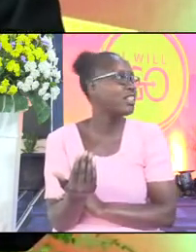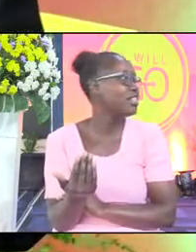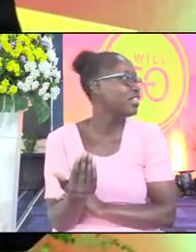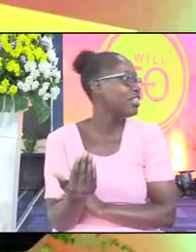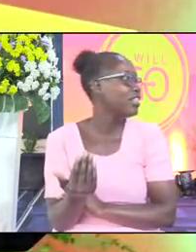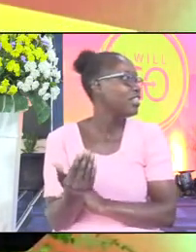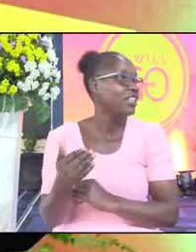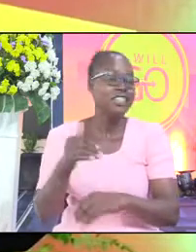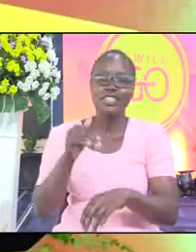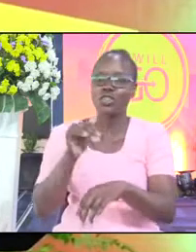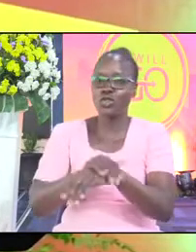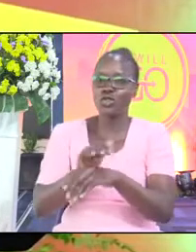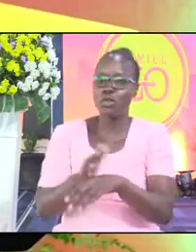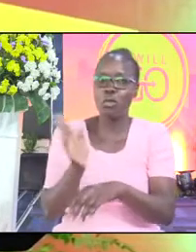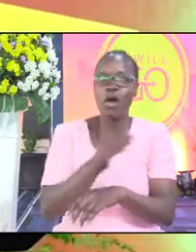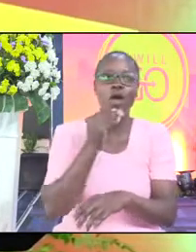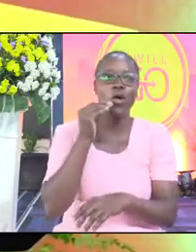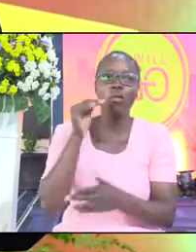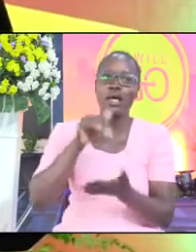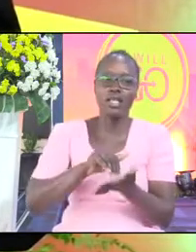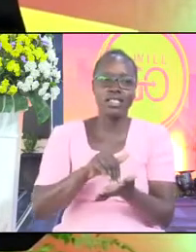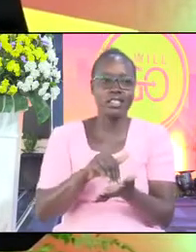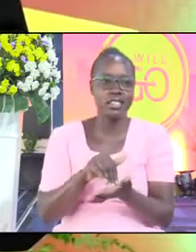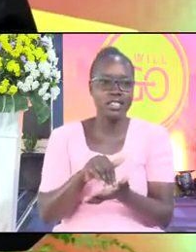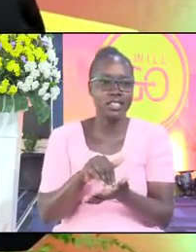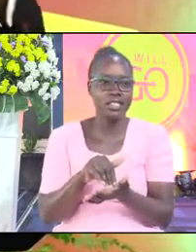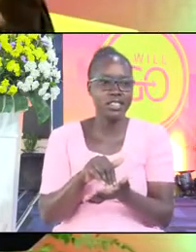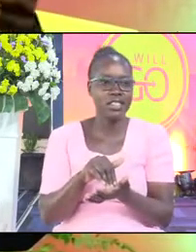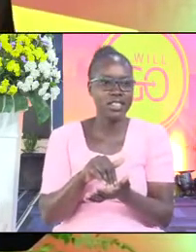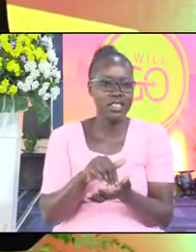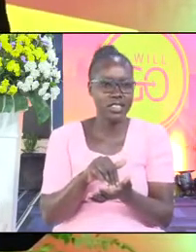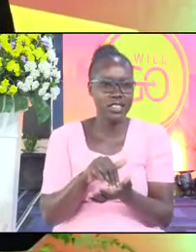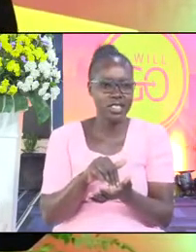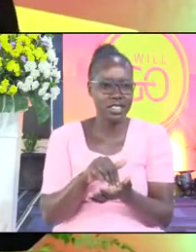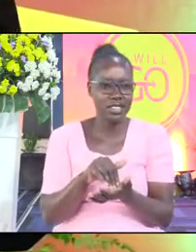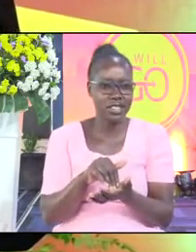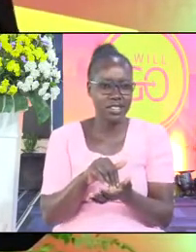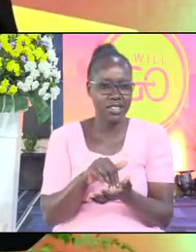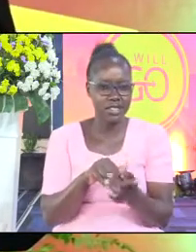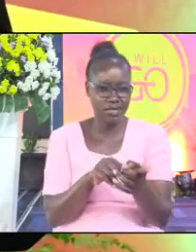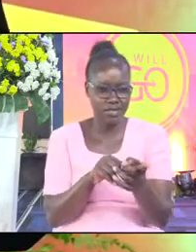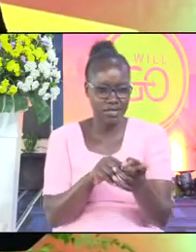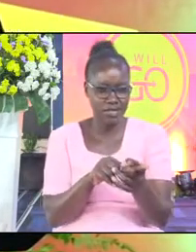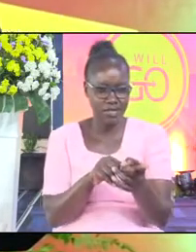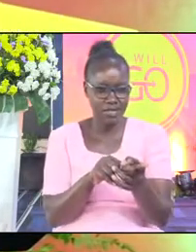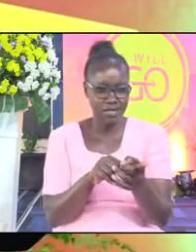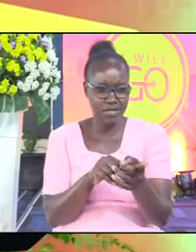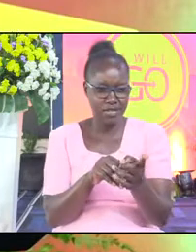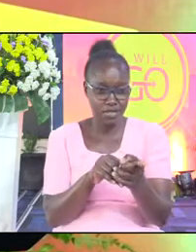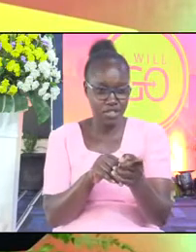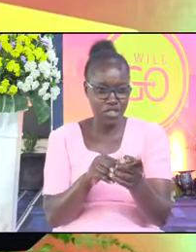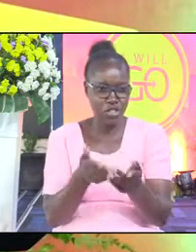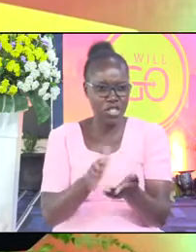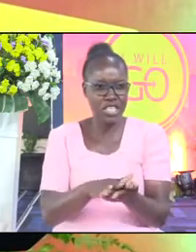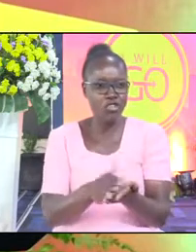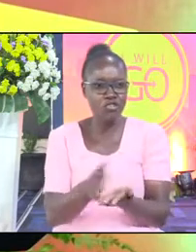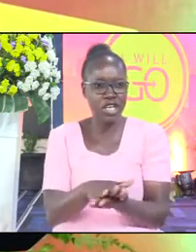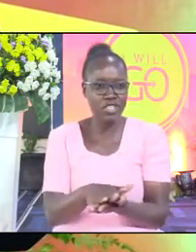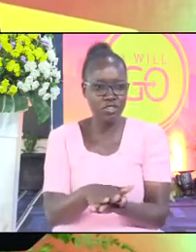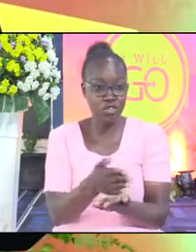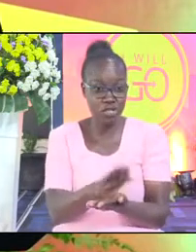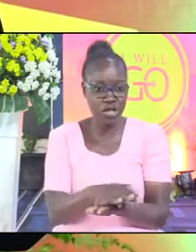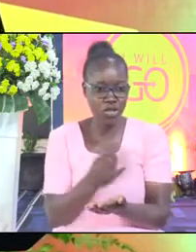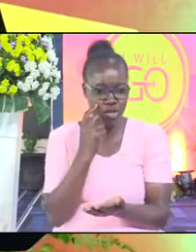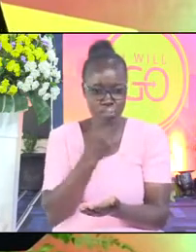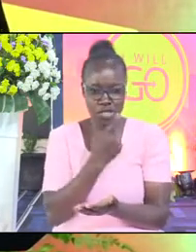It is good to be back home in Kenya. And I sincerely mean that. It's good to be